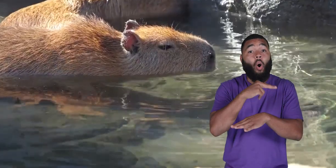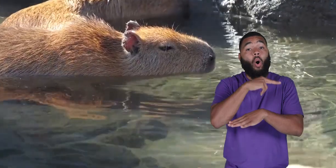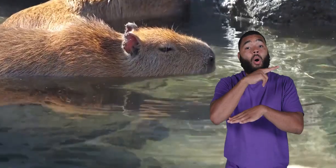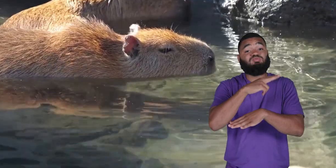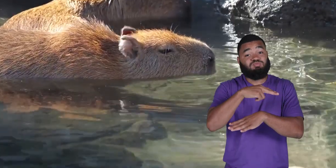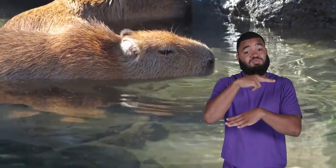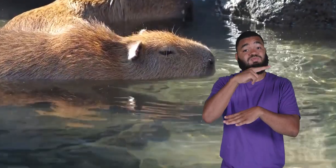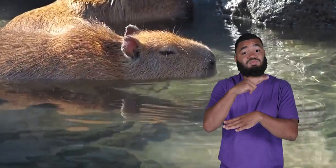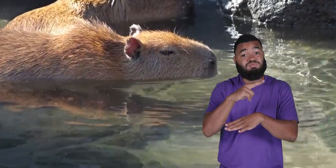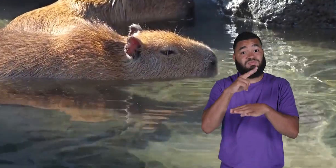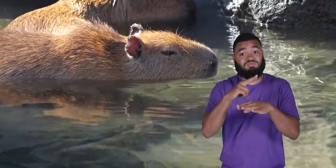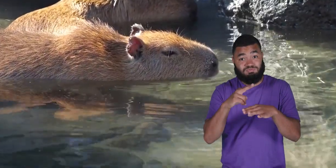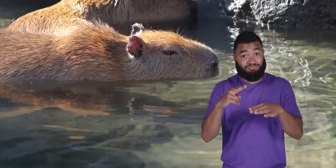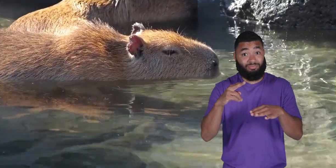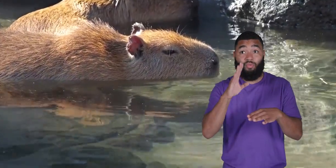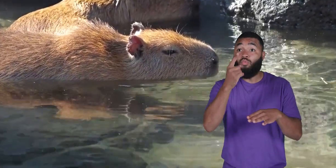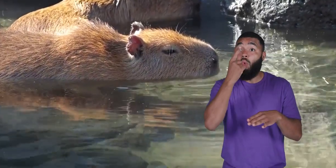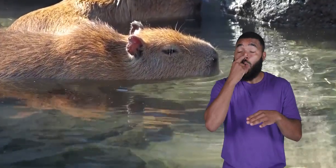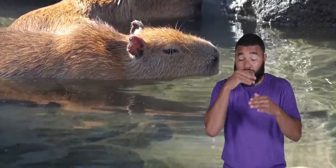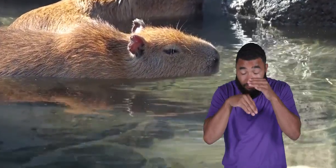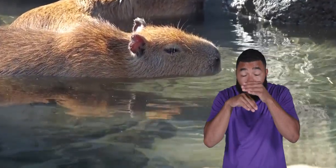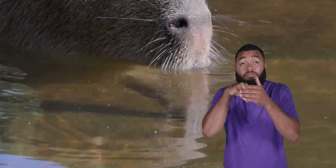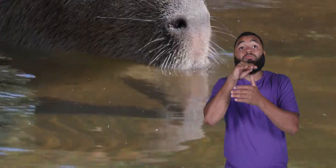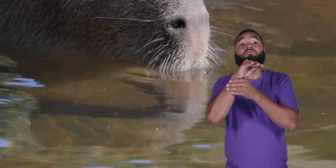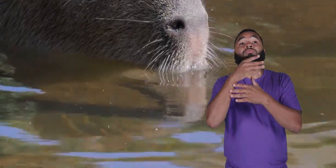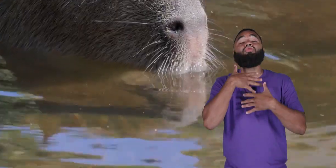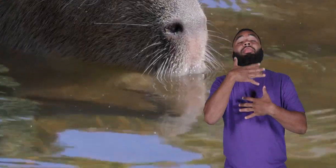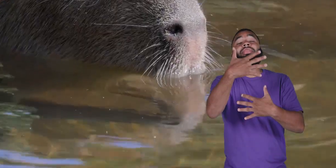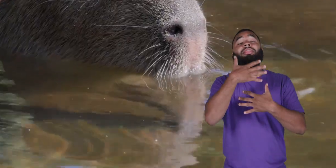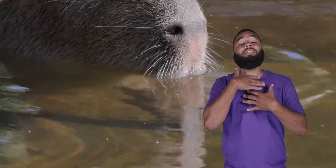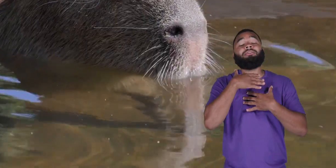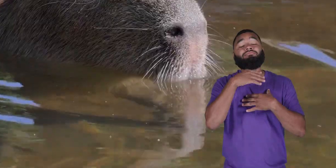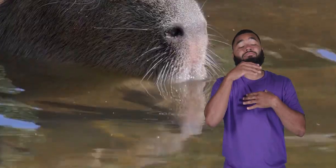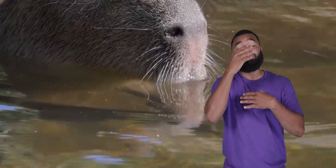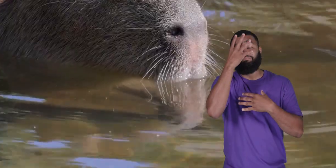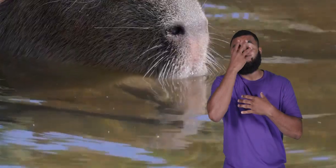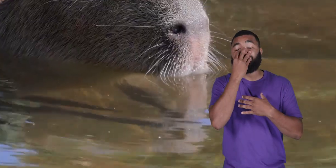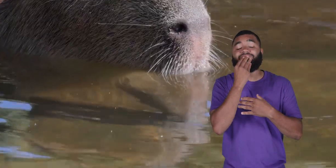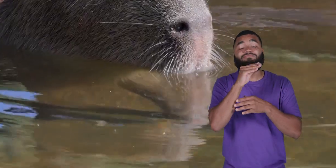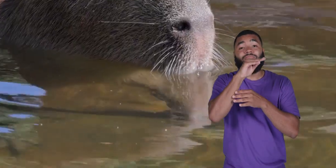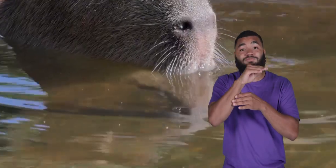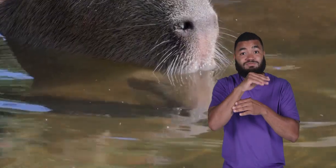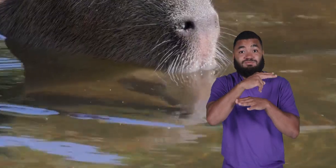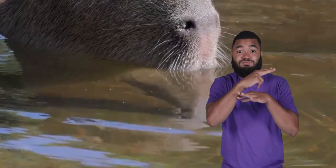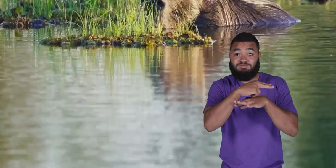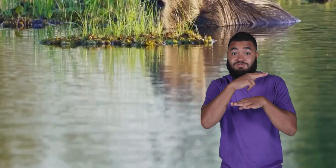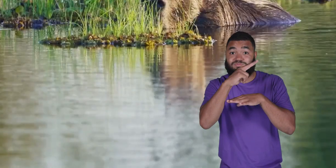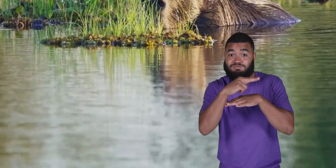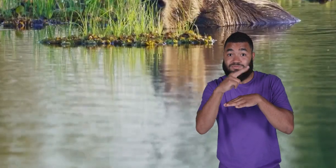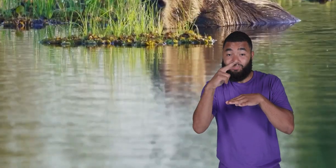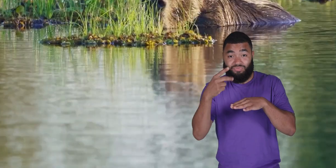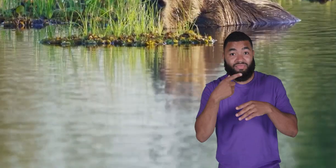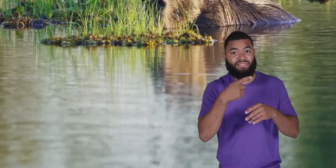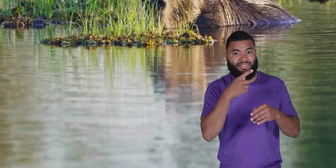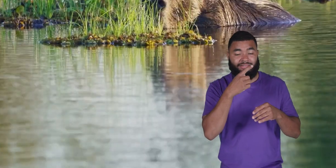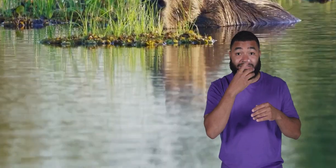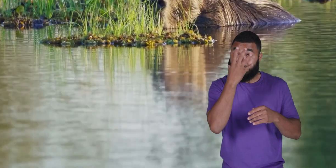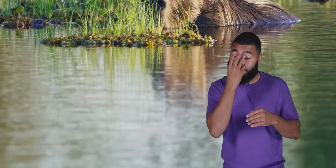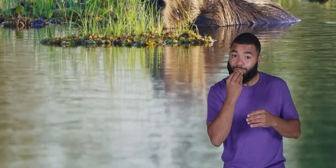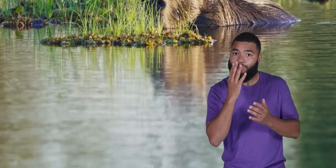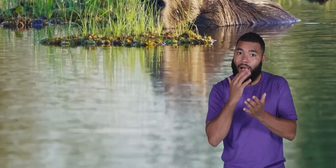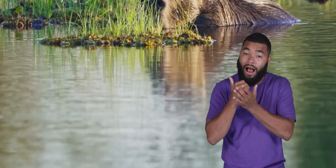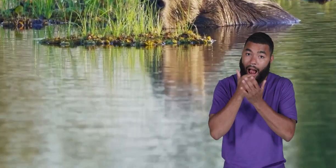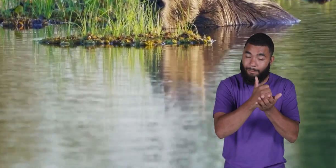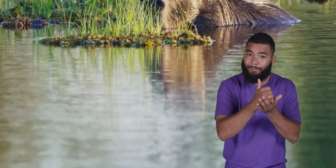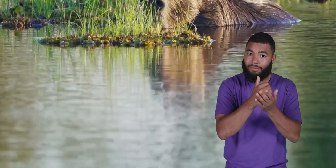on the water by tucking their legs under their bodies they keep their noses above the surface to breathe sleeping in the water keeps them